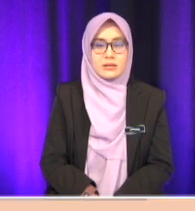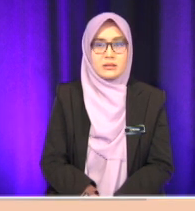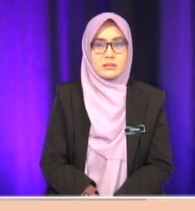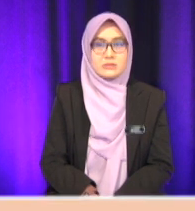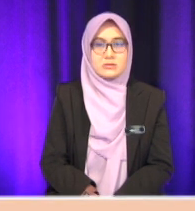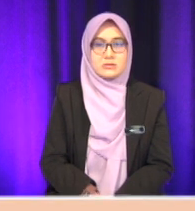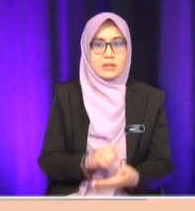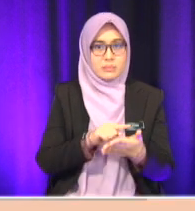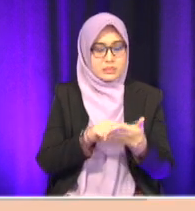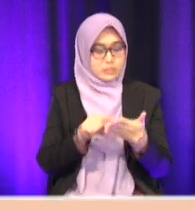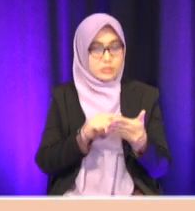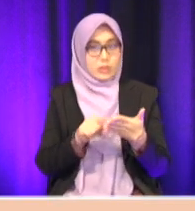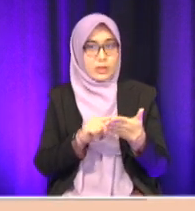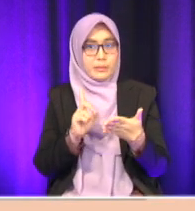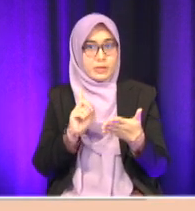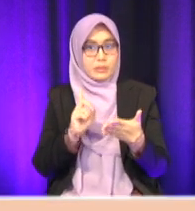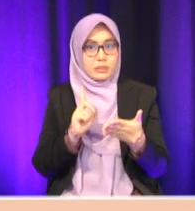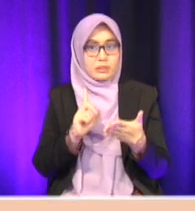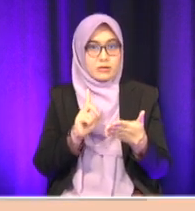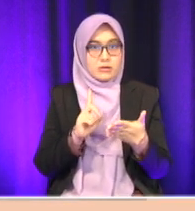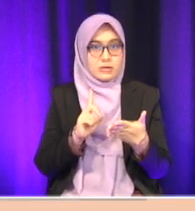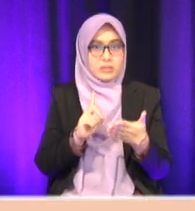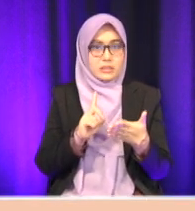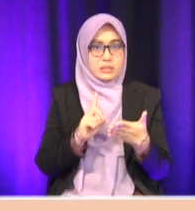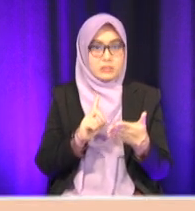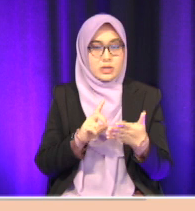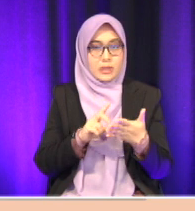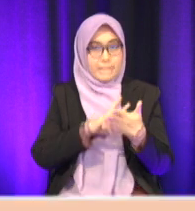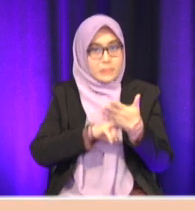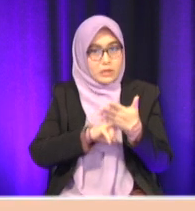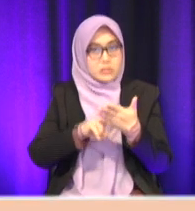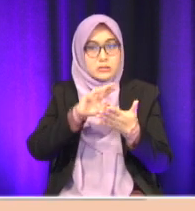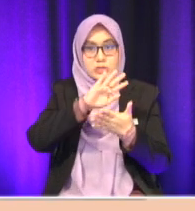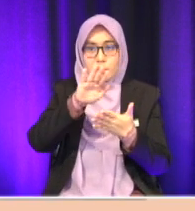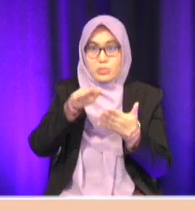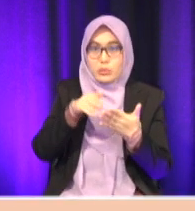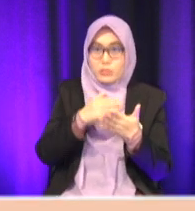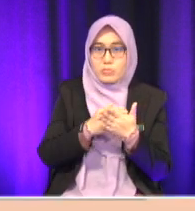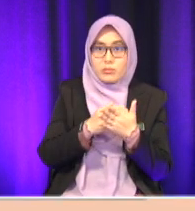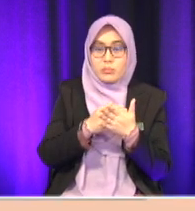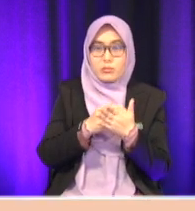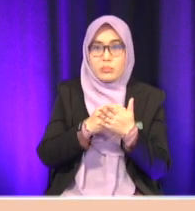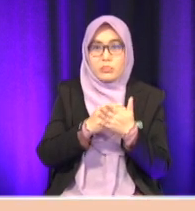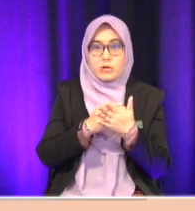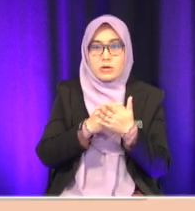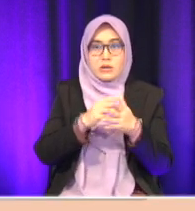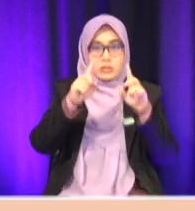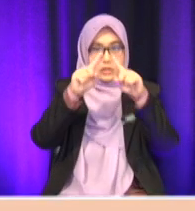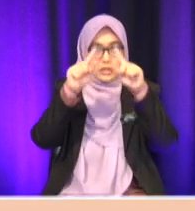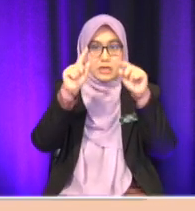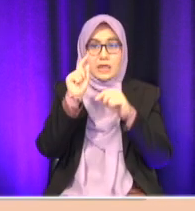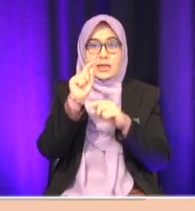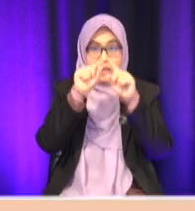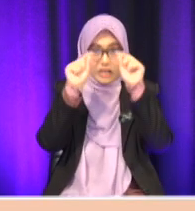art of tea in its purest form. With characteristic of the finest Highland teas, our